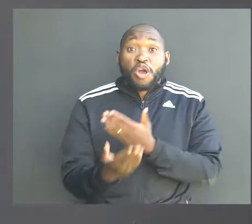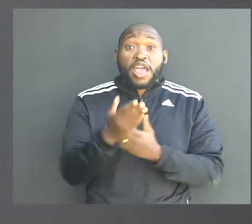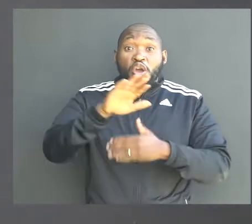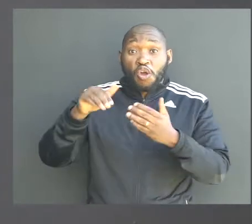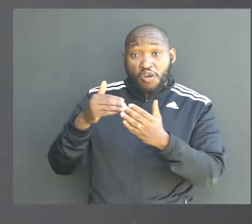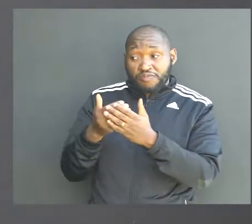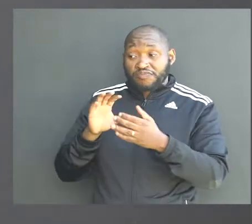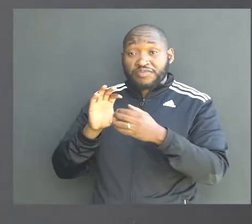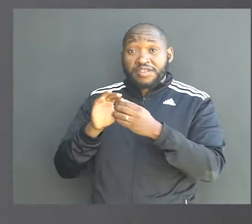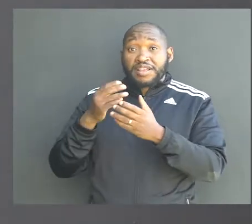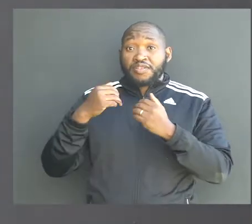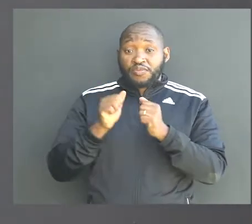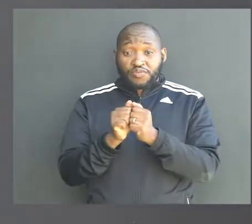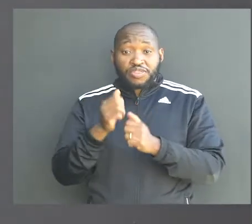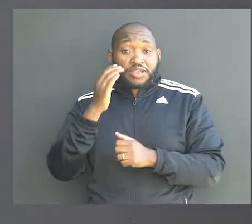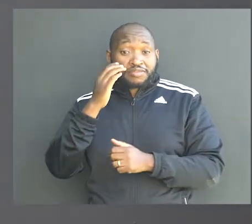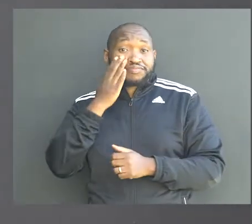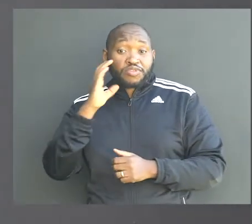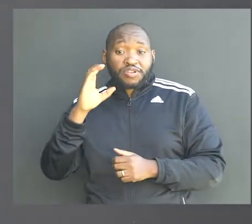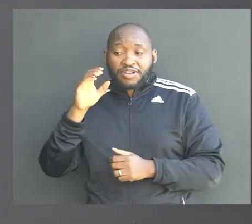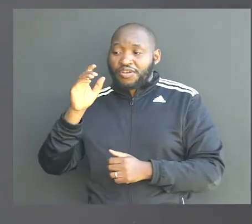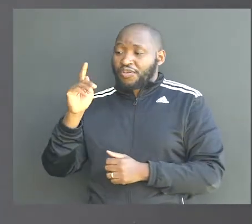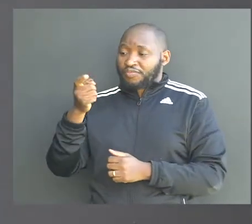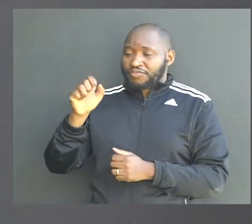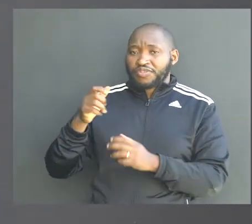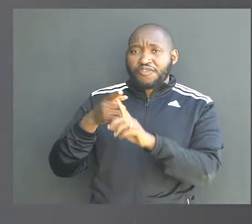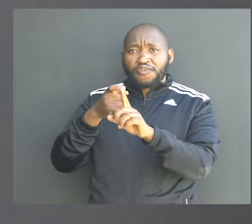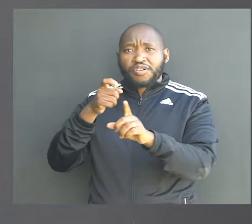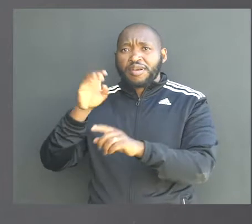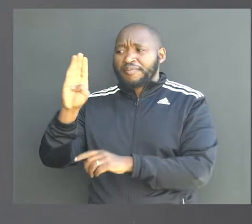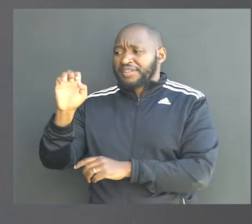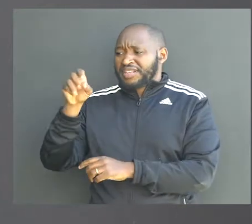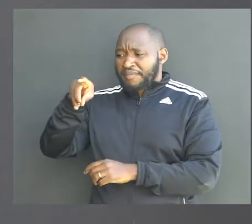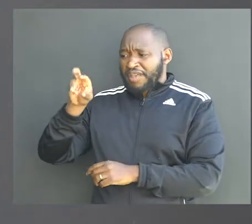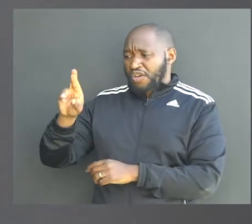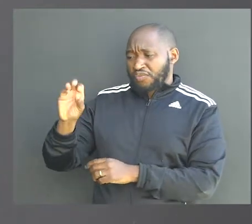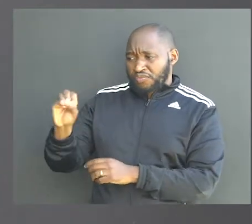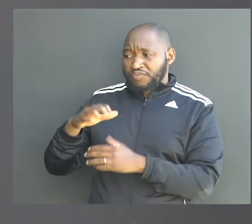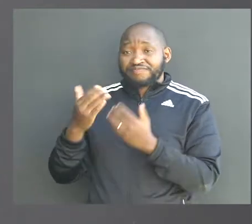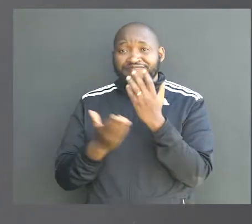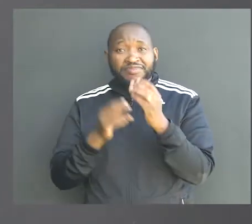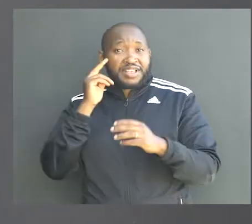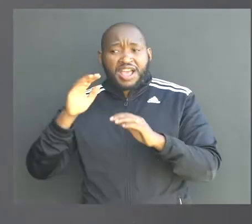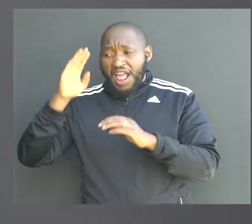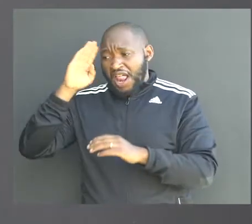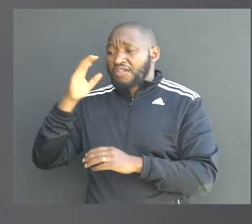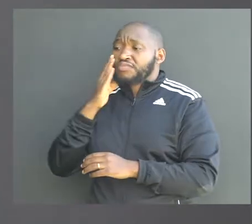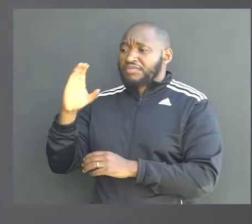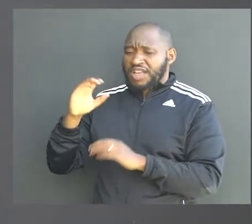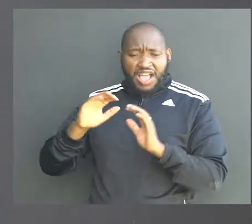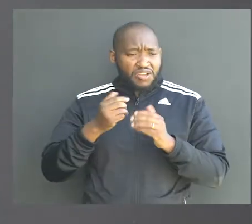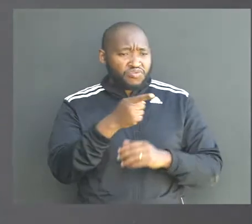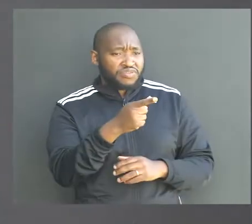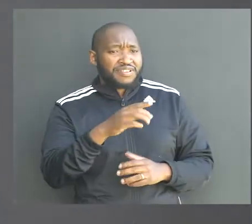A very good morning to you. Joining me is Ms. Carol Komotso, the Public Relations Officer at Botswana Society for the Deaf. Hi,